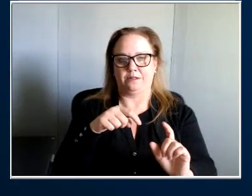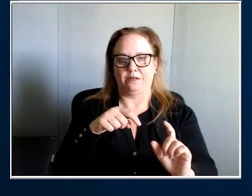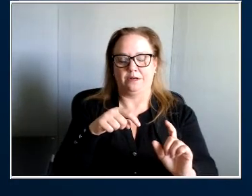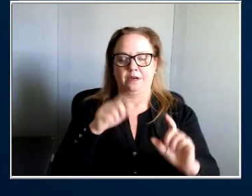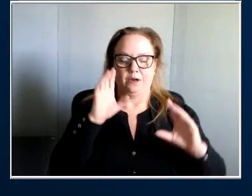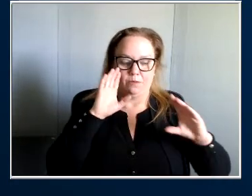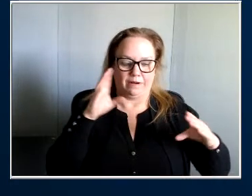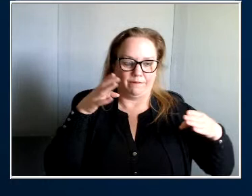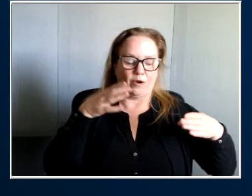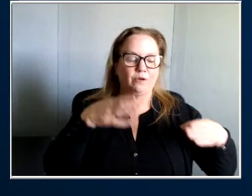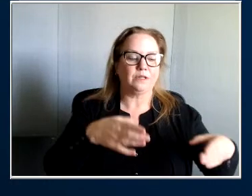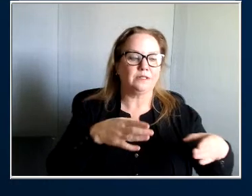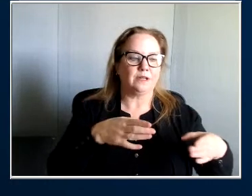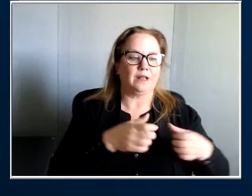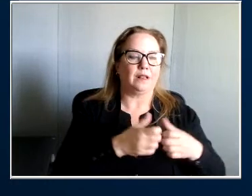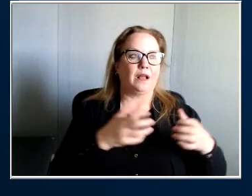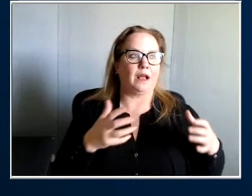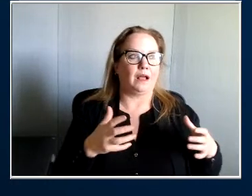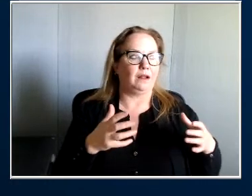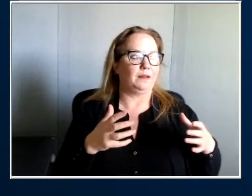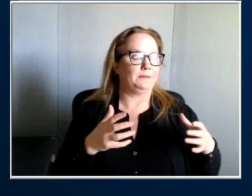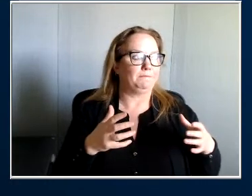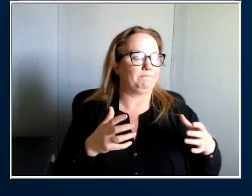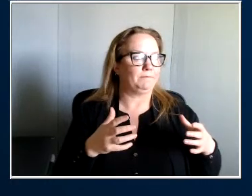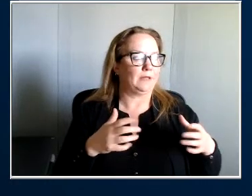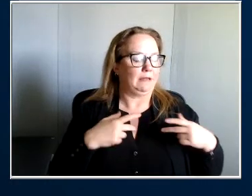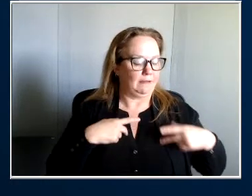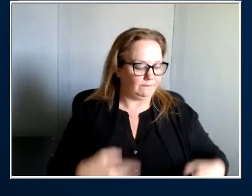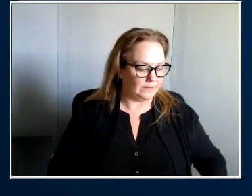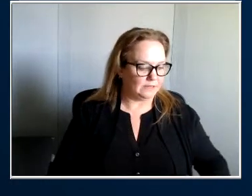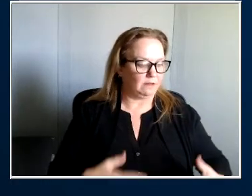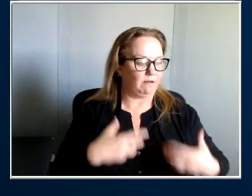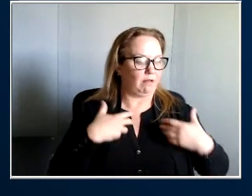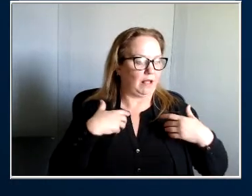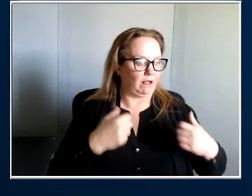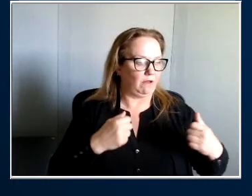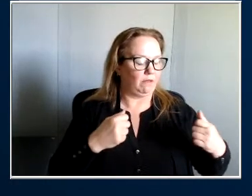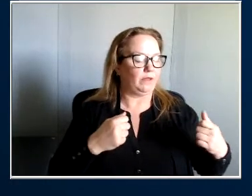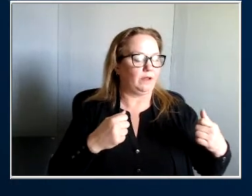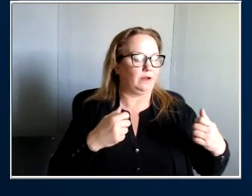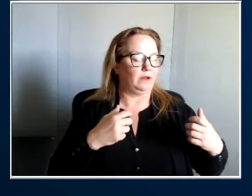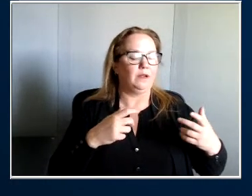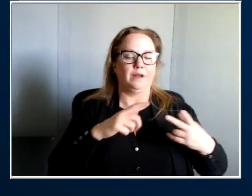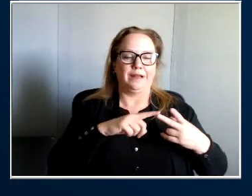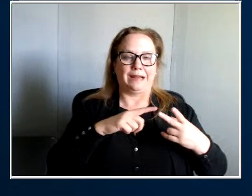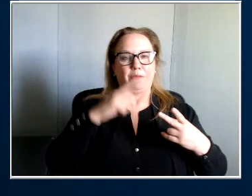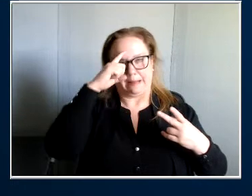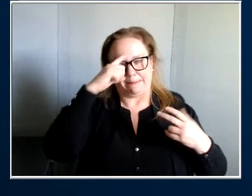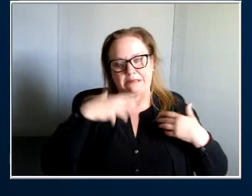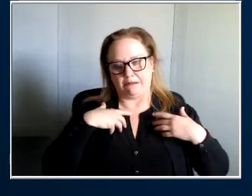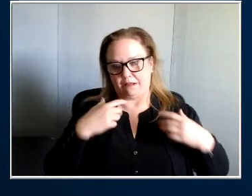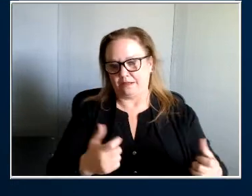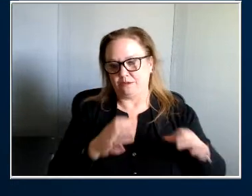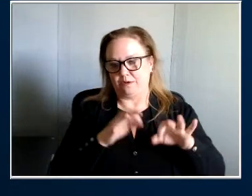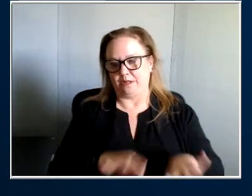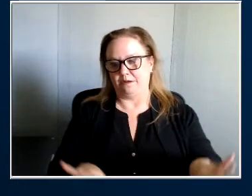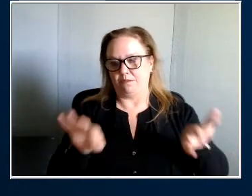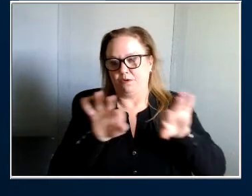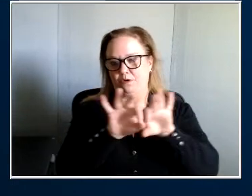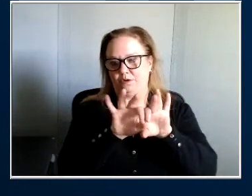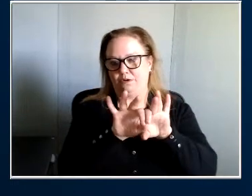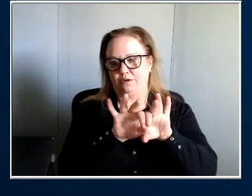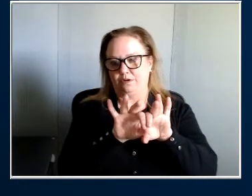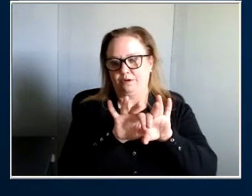time focusing on physical health recovery. We're talking about mental health recovery here, which is incredibly vital in the